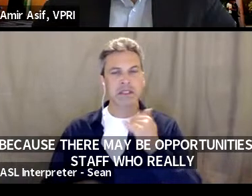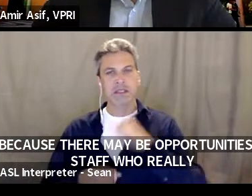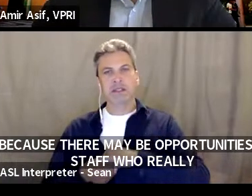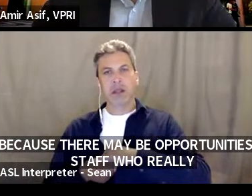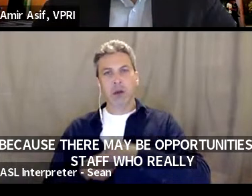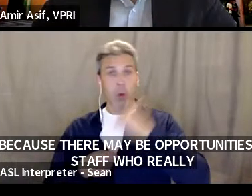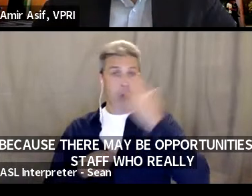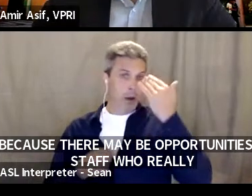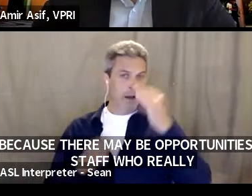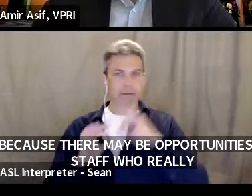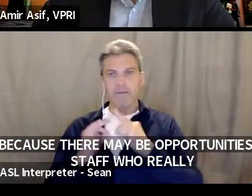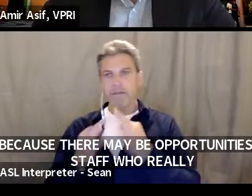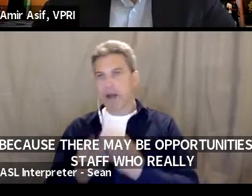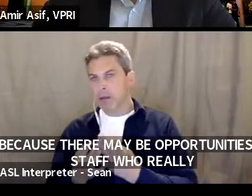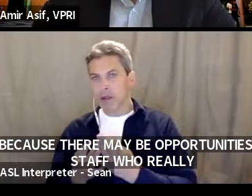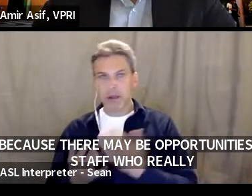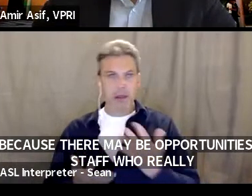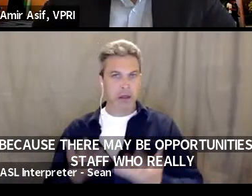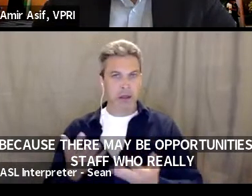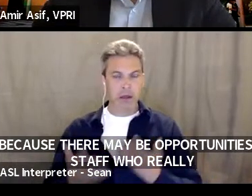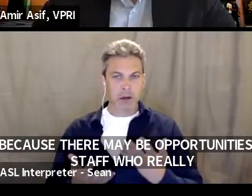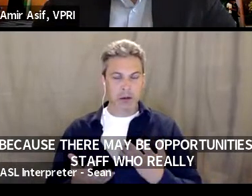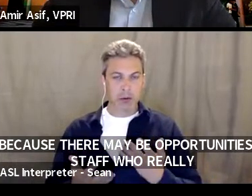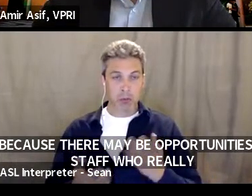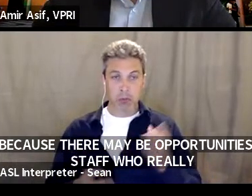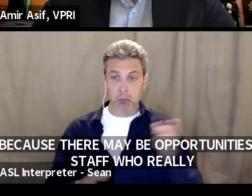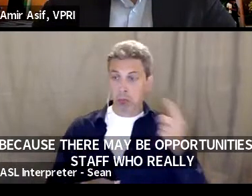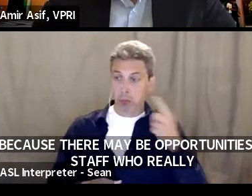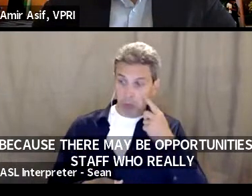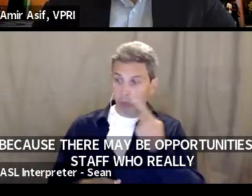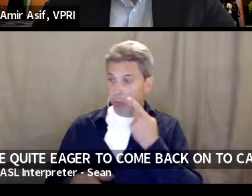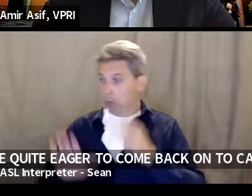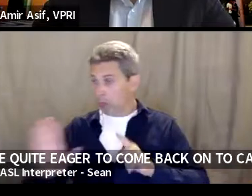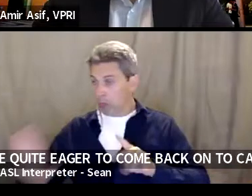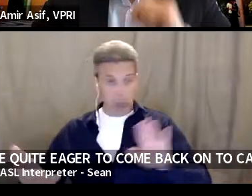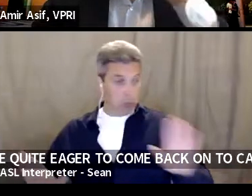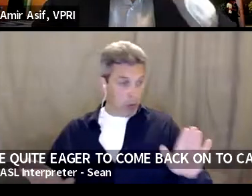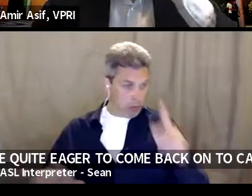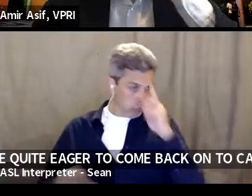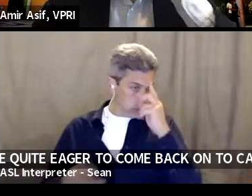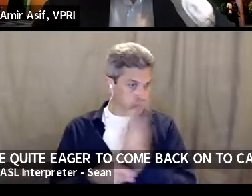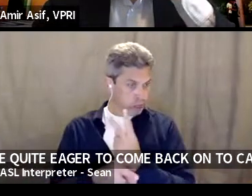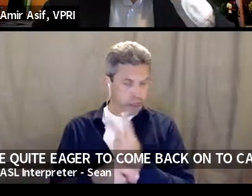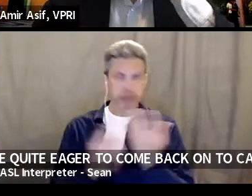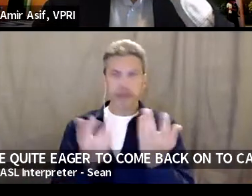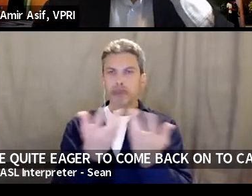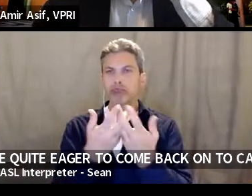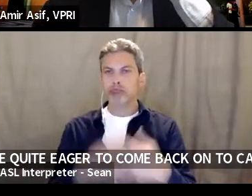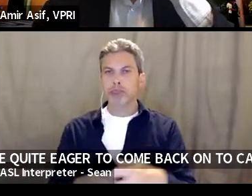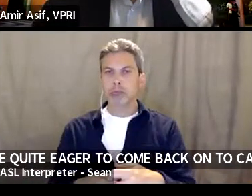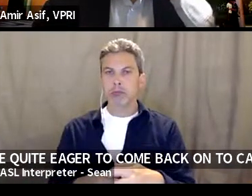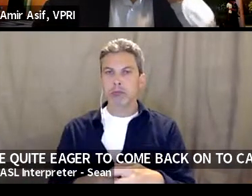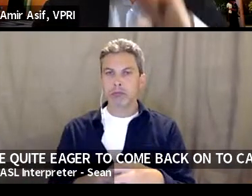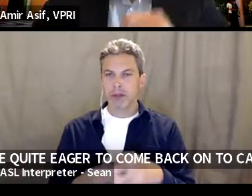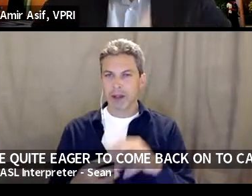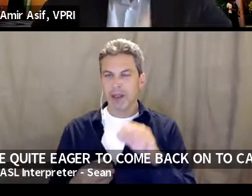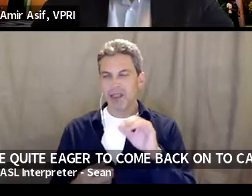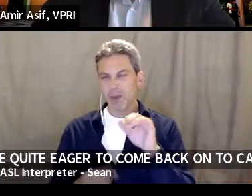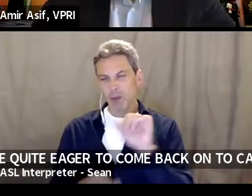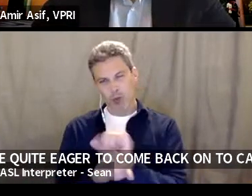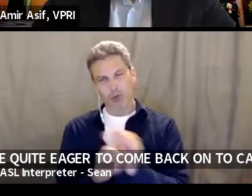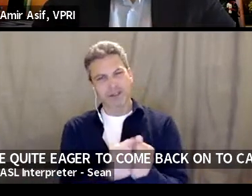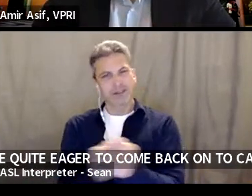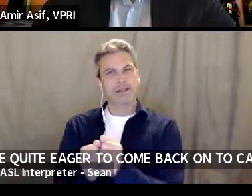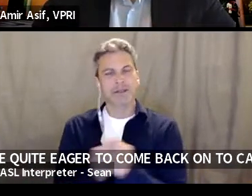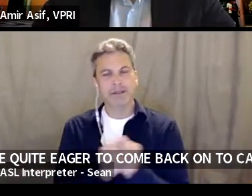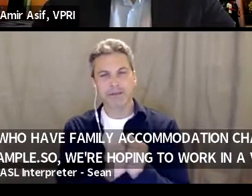accommodation challenges, for example. And so we're hoping to work in a very collegial way on trying to